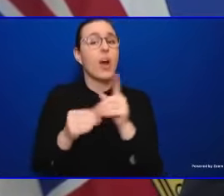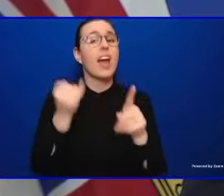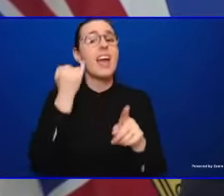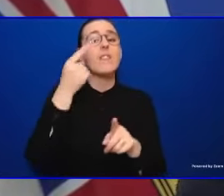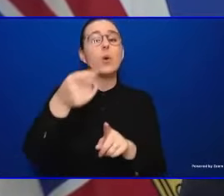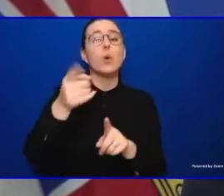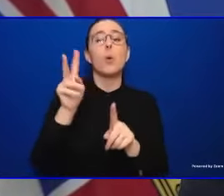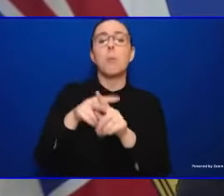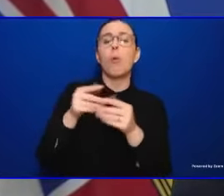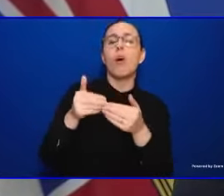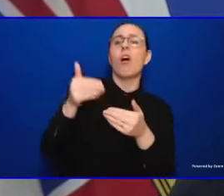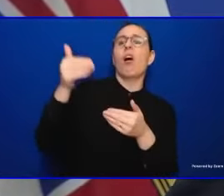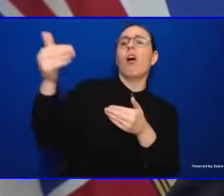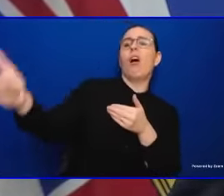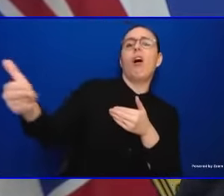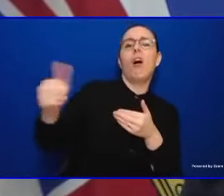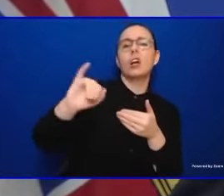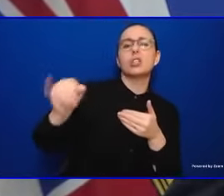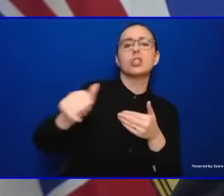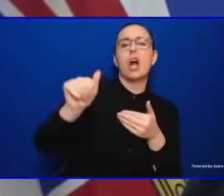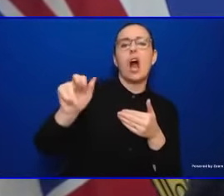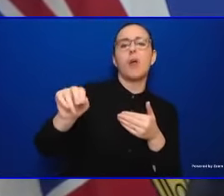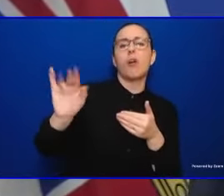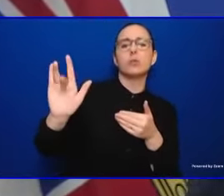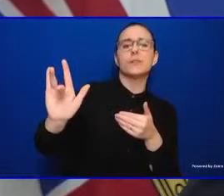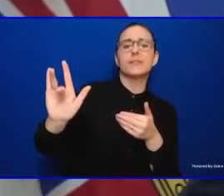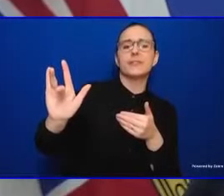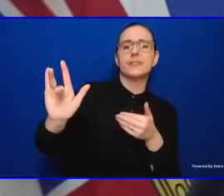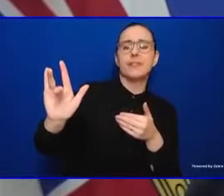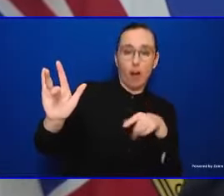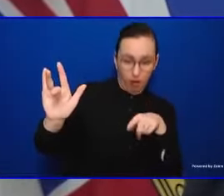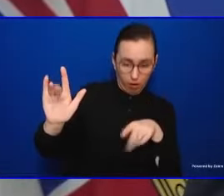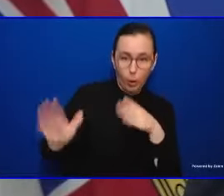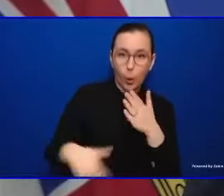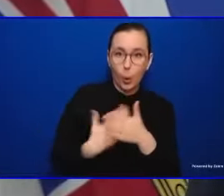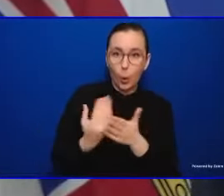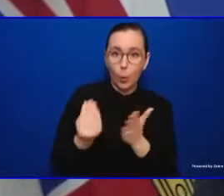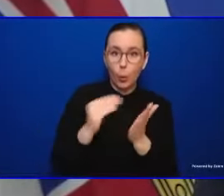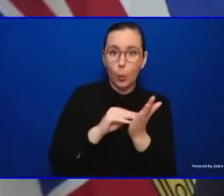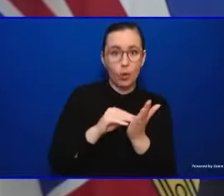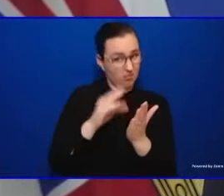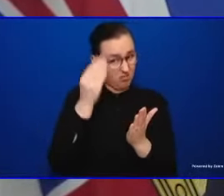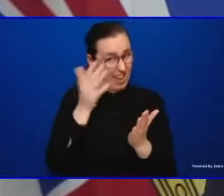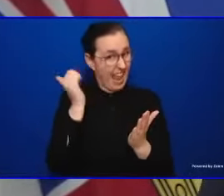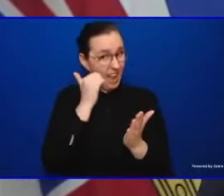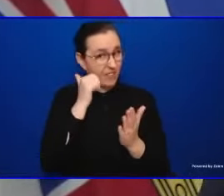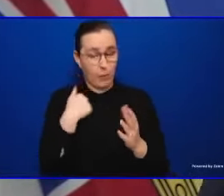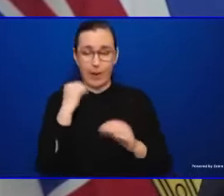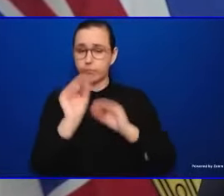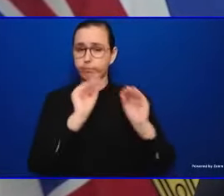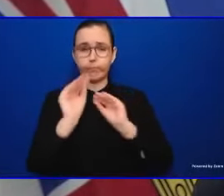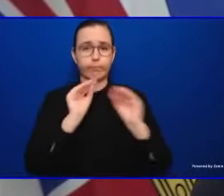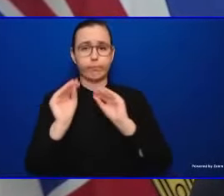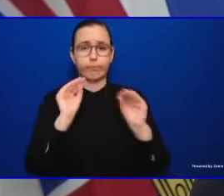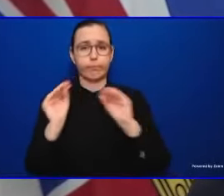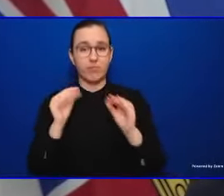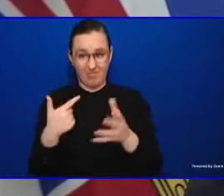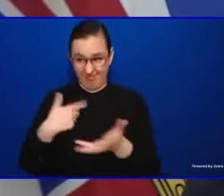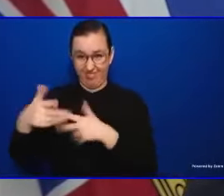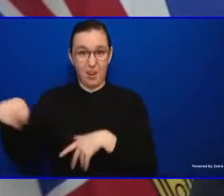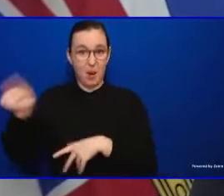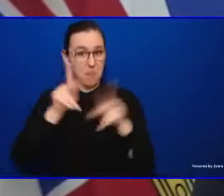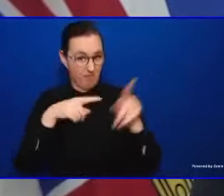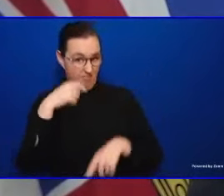25th, new appointments are going up every day, and I talk to people every day who, when they check again, are able to move up their